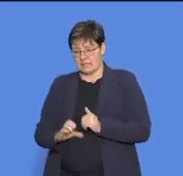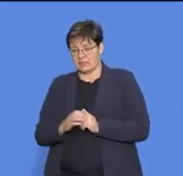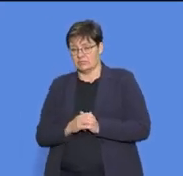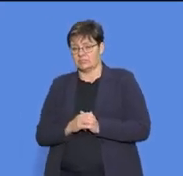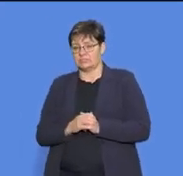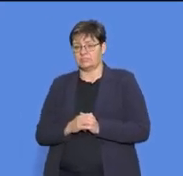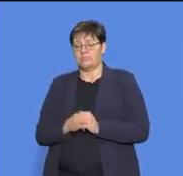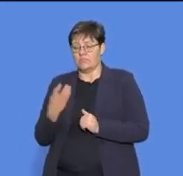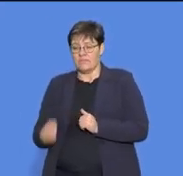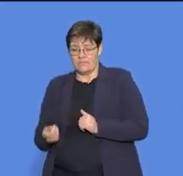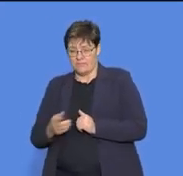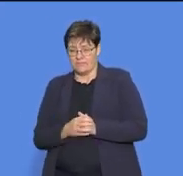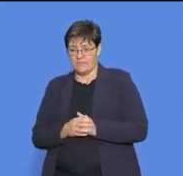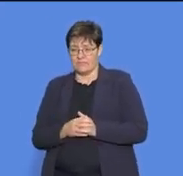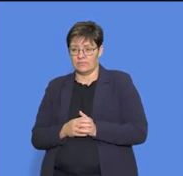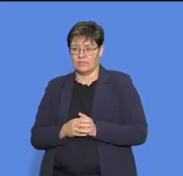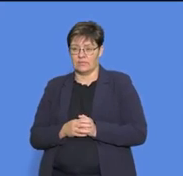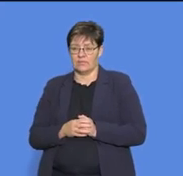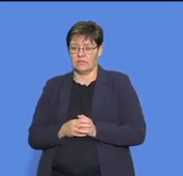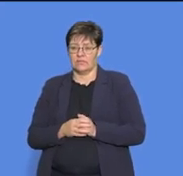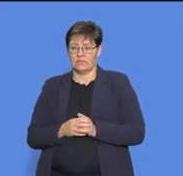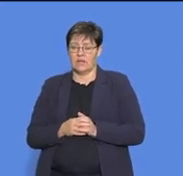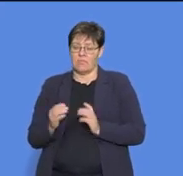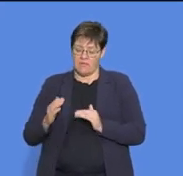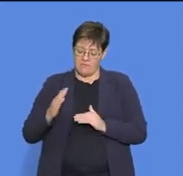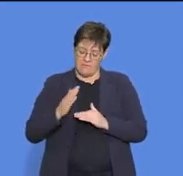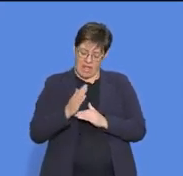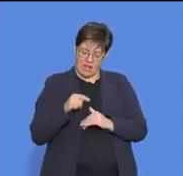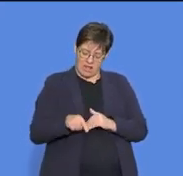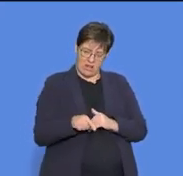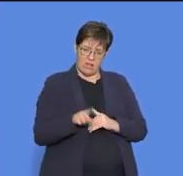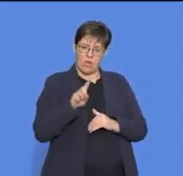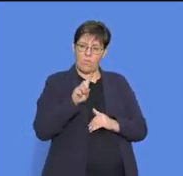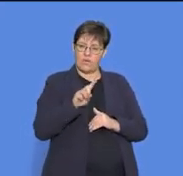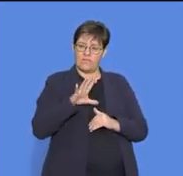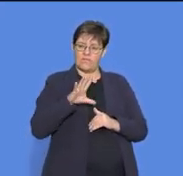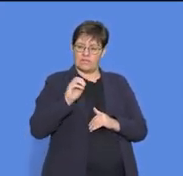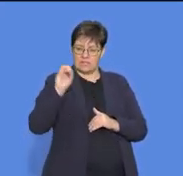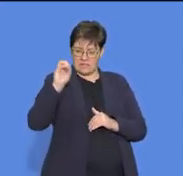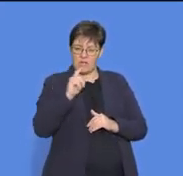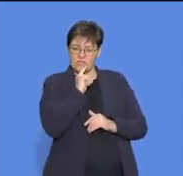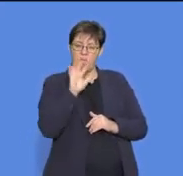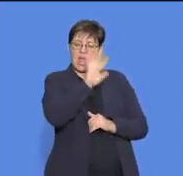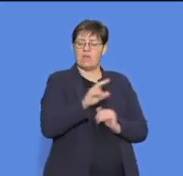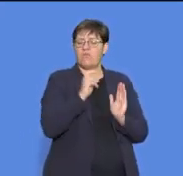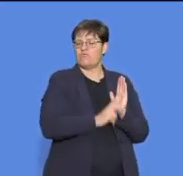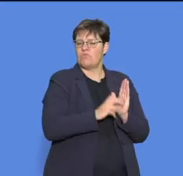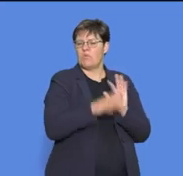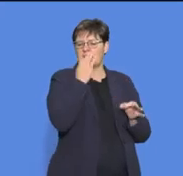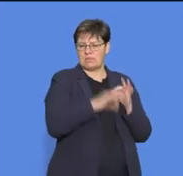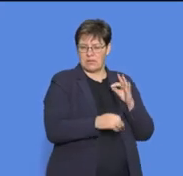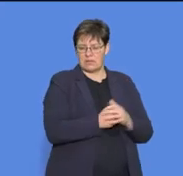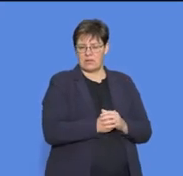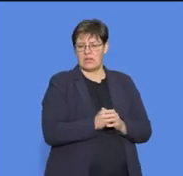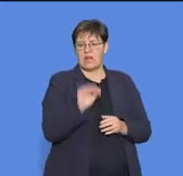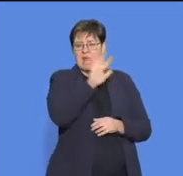of EC here, so this one here. So we have that, and we have that, and we have the angle in between. So we're going to use that to write